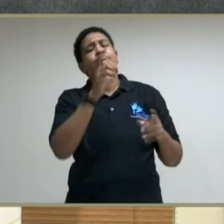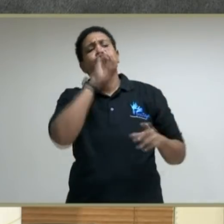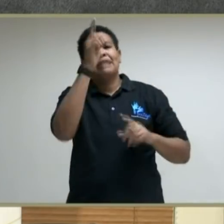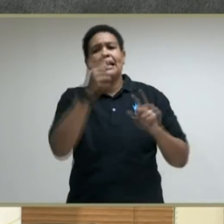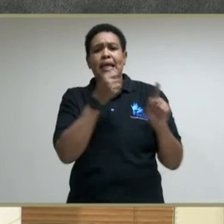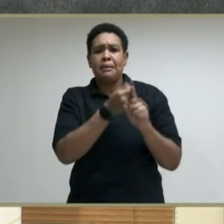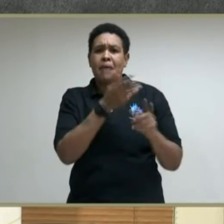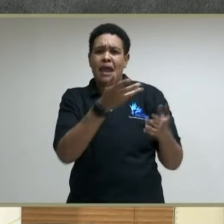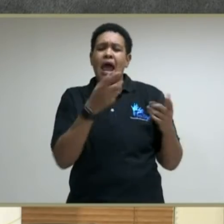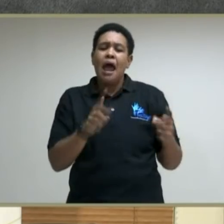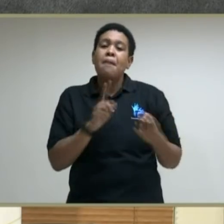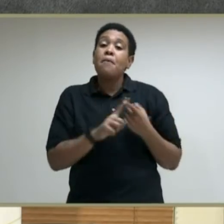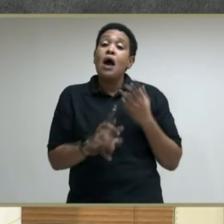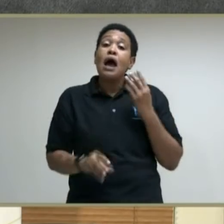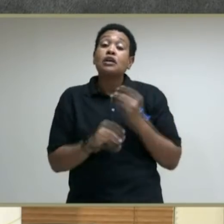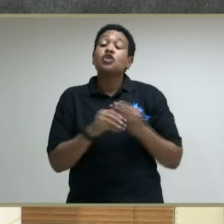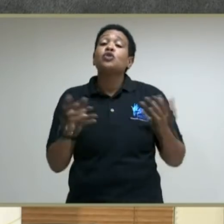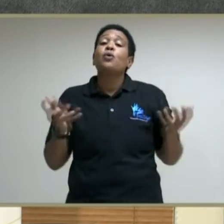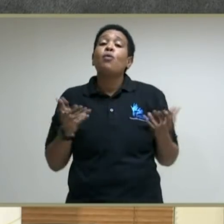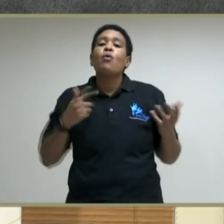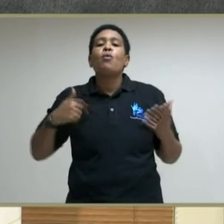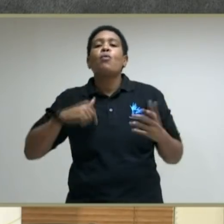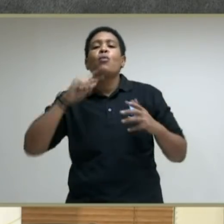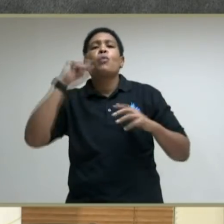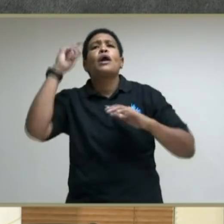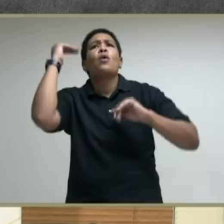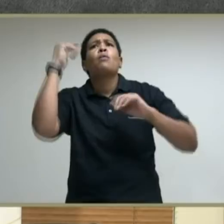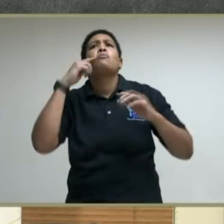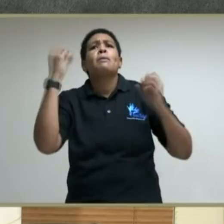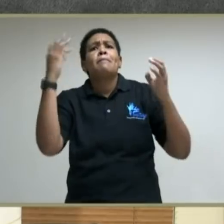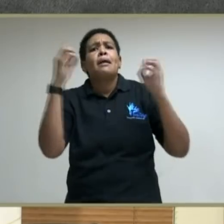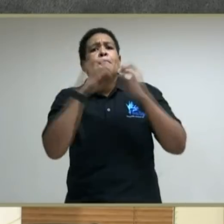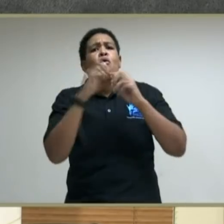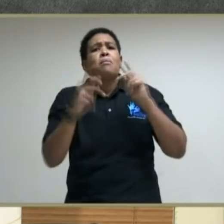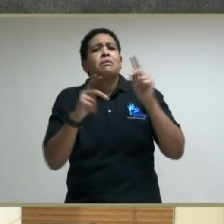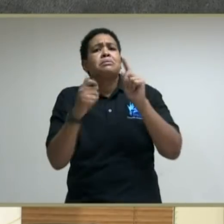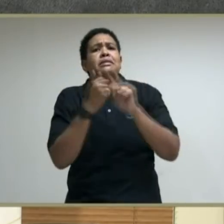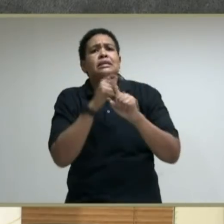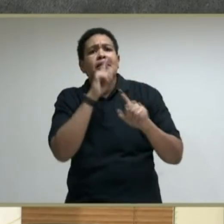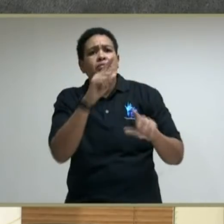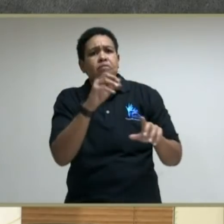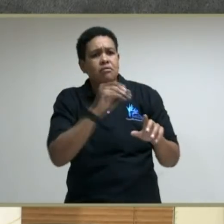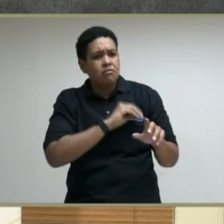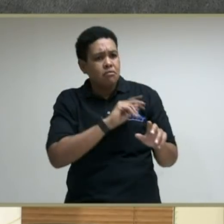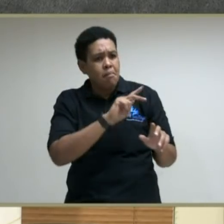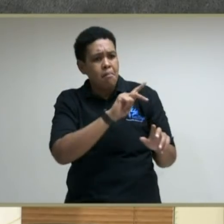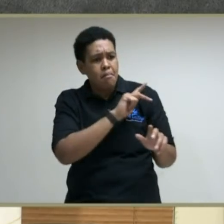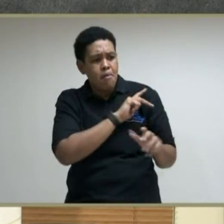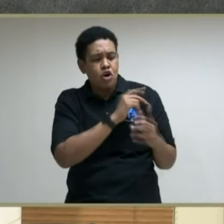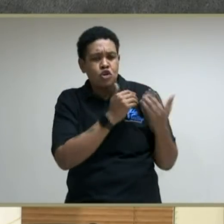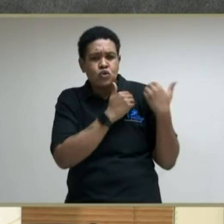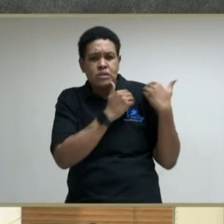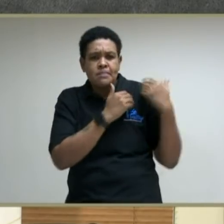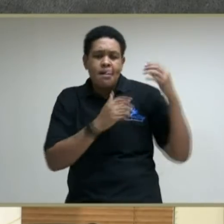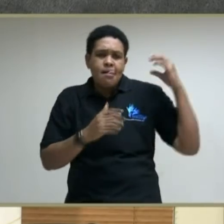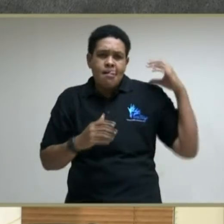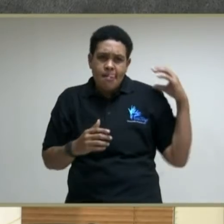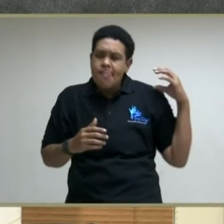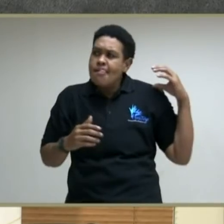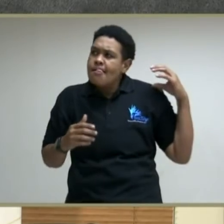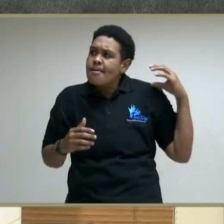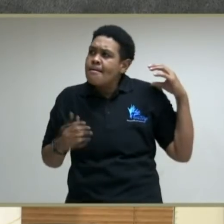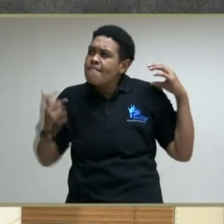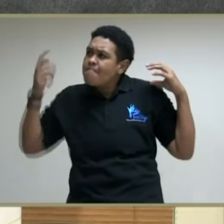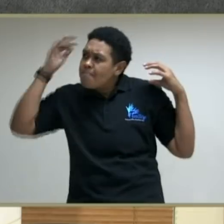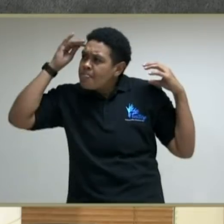this, and also we would hope that many more persons are taking on personal responsibility in terms of staying